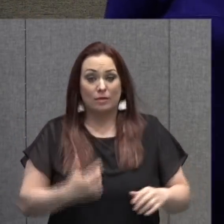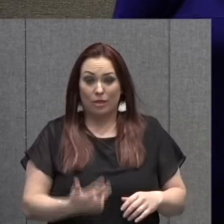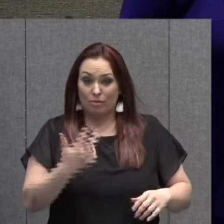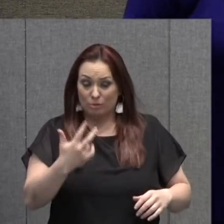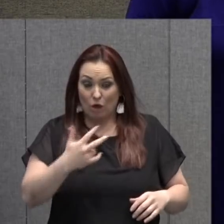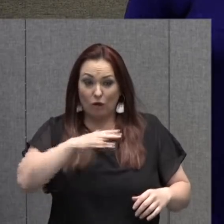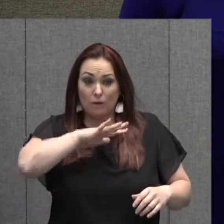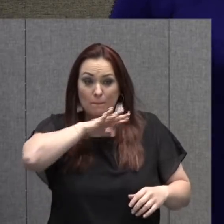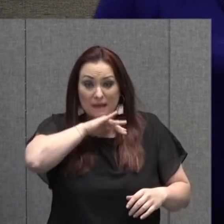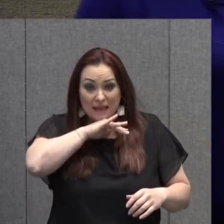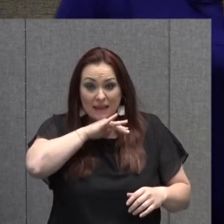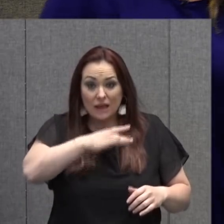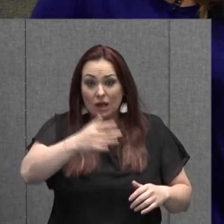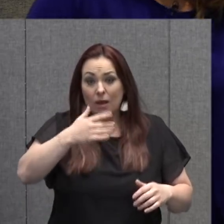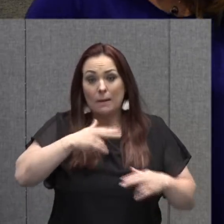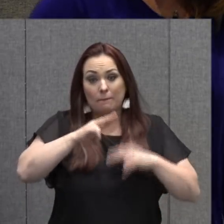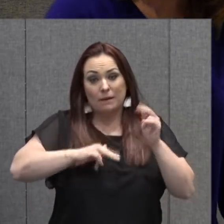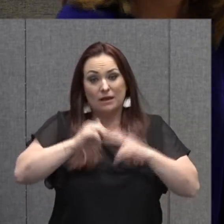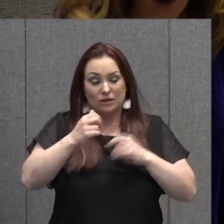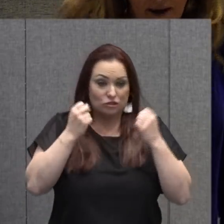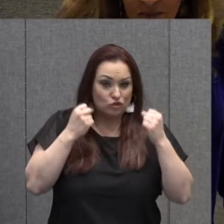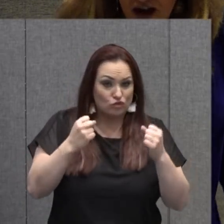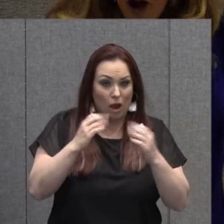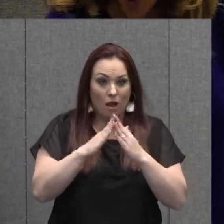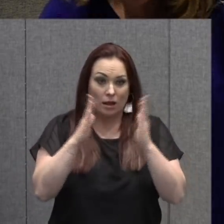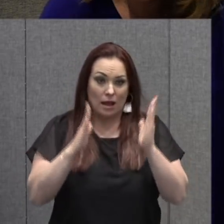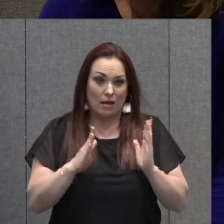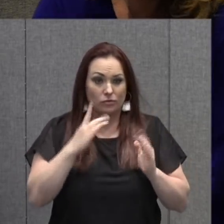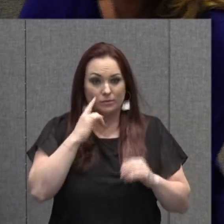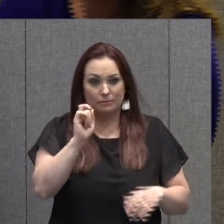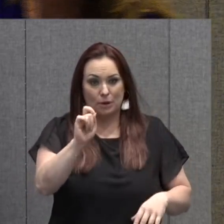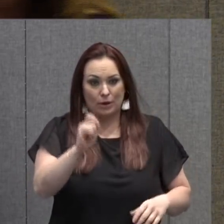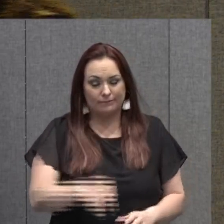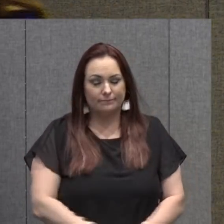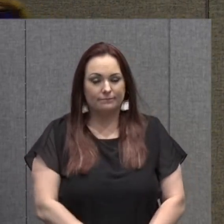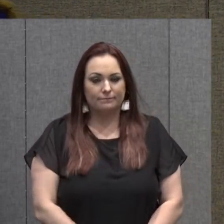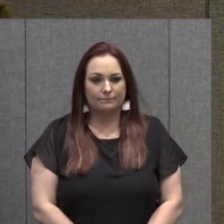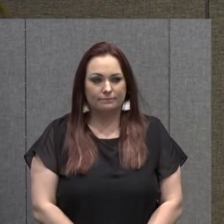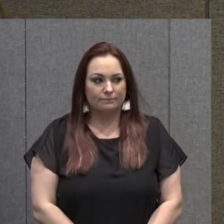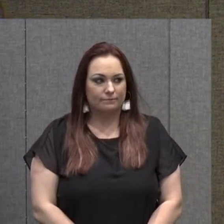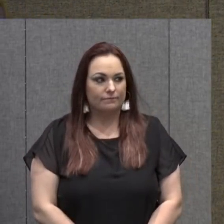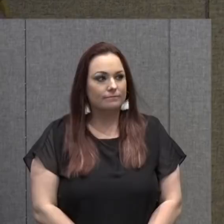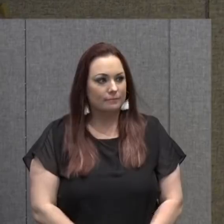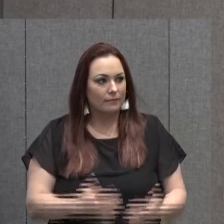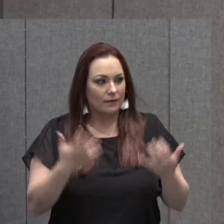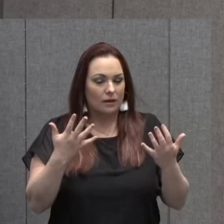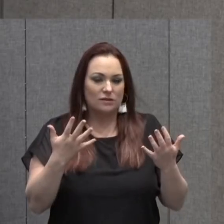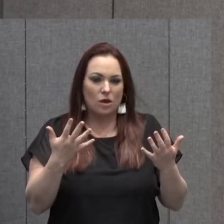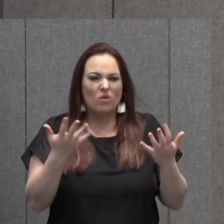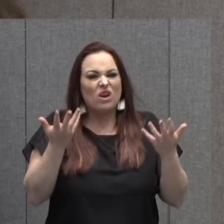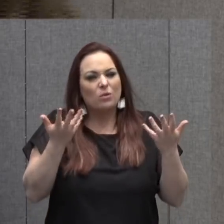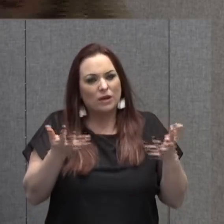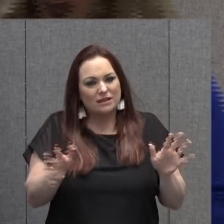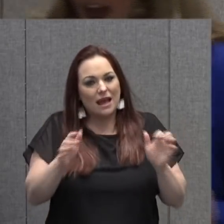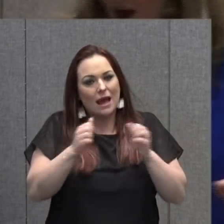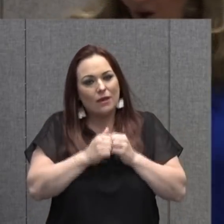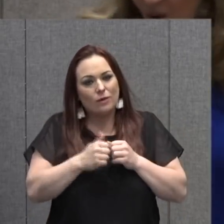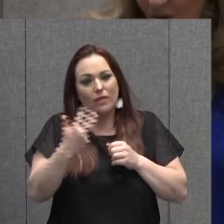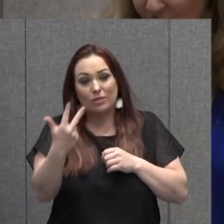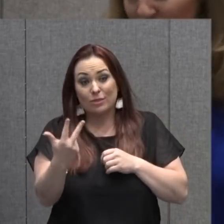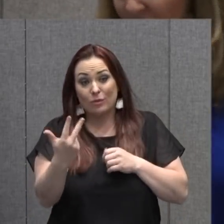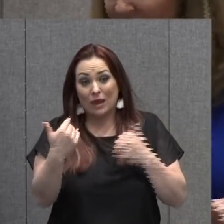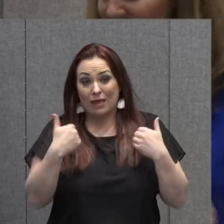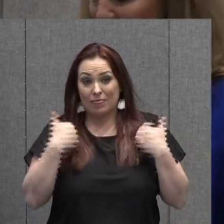smart enough to build his house of bricks. Okay? All right. So we're done with the three little pigs, kinda.